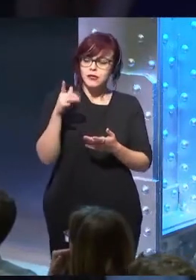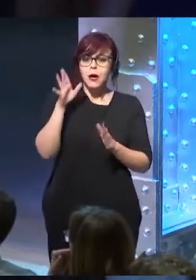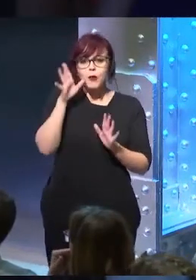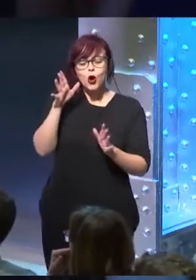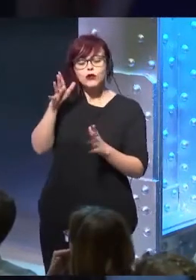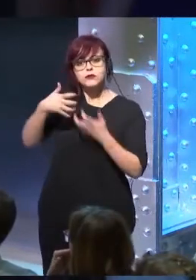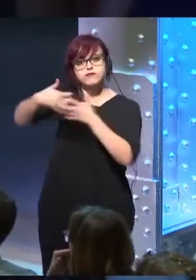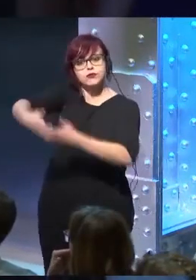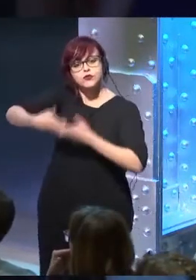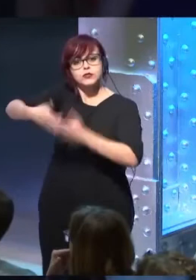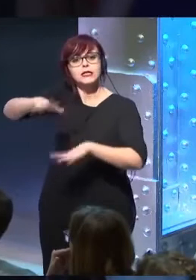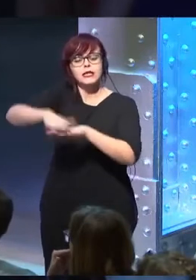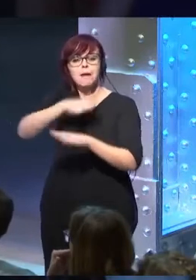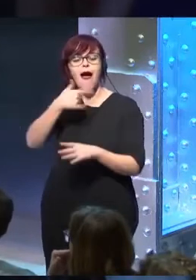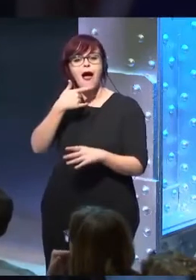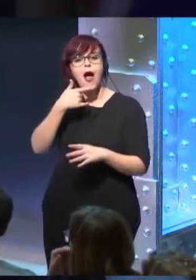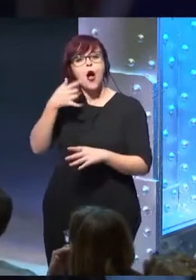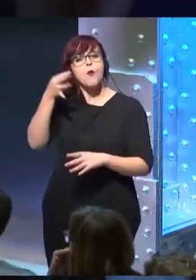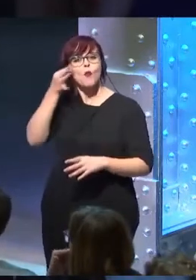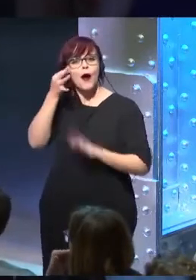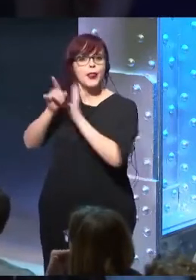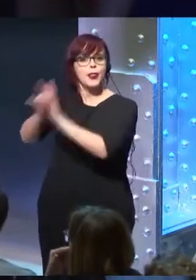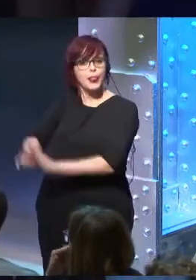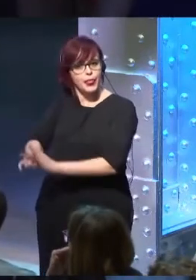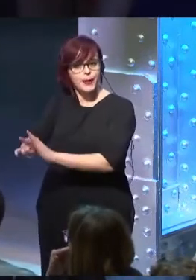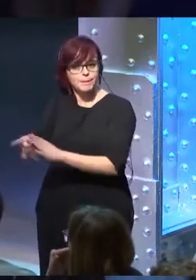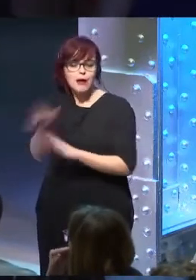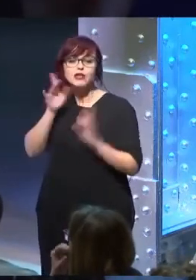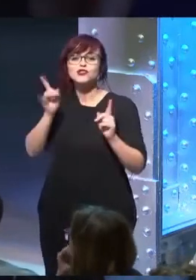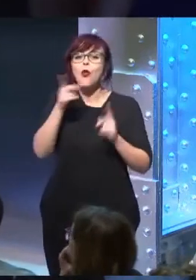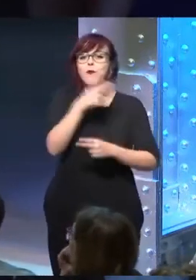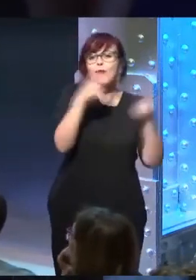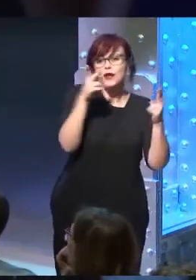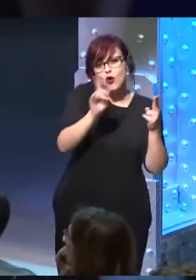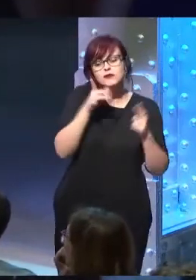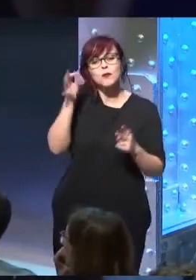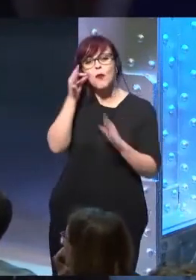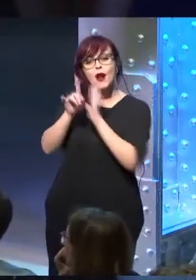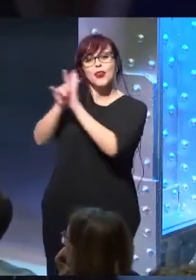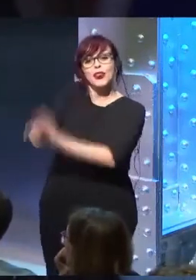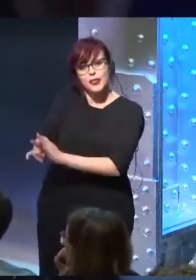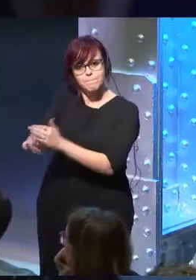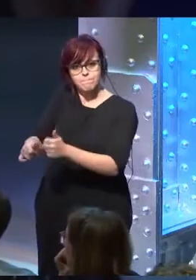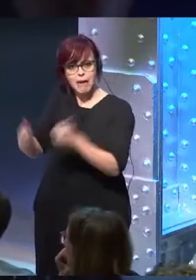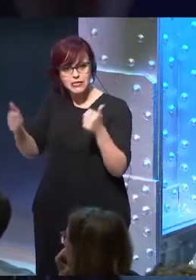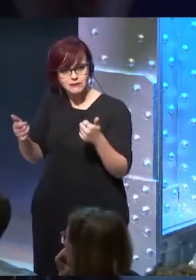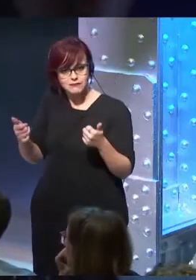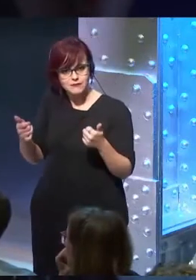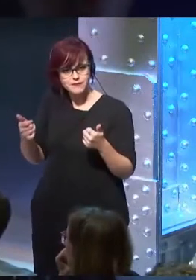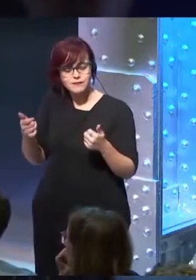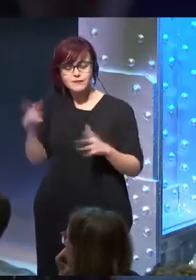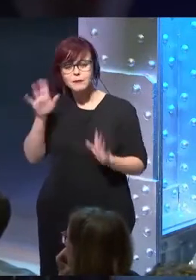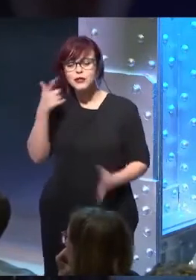speech than that. And importantly, it's one with a much greater impact than we